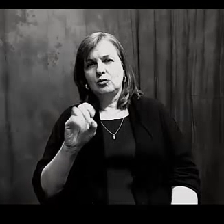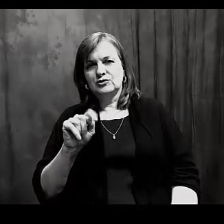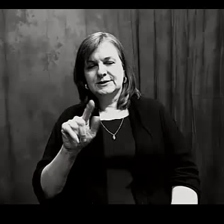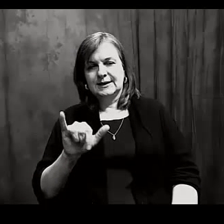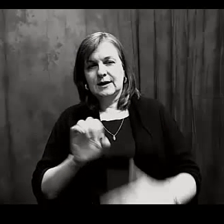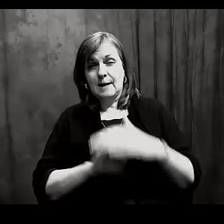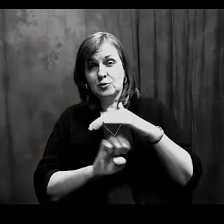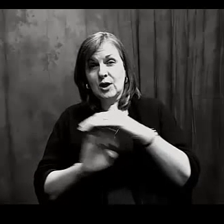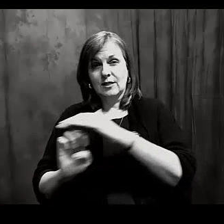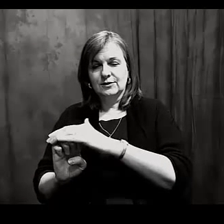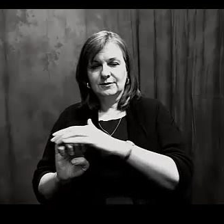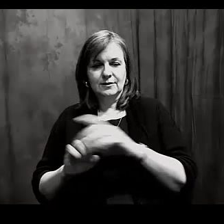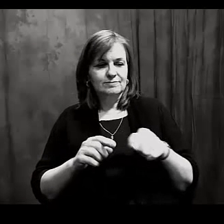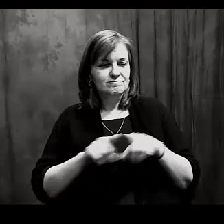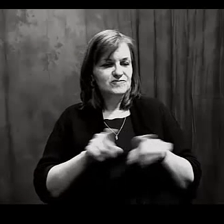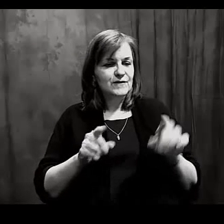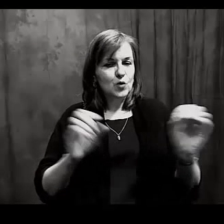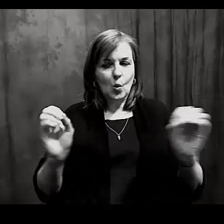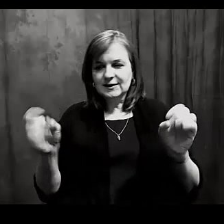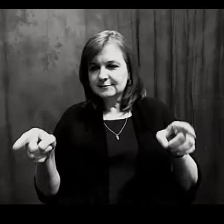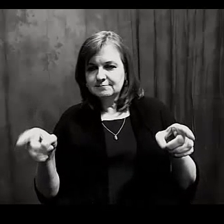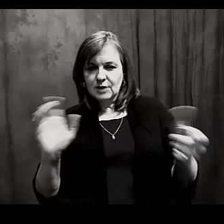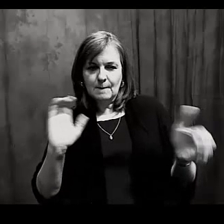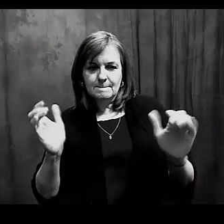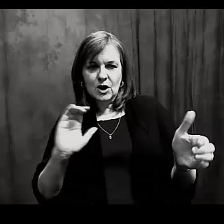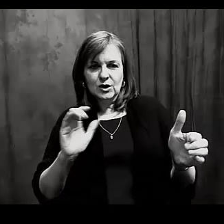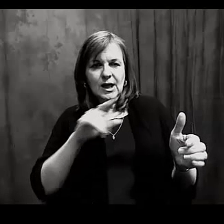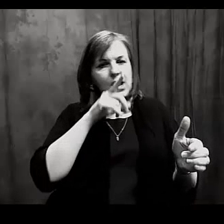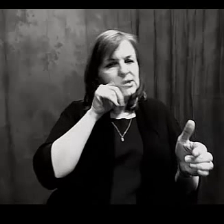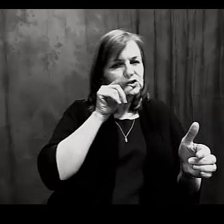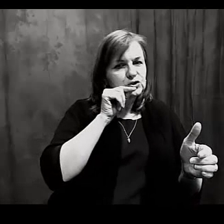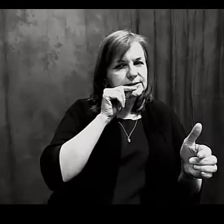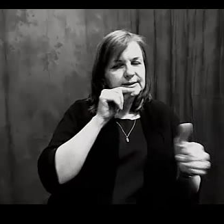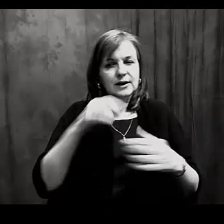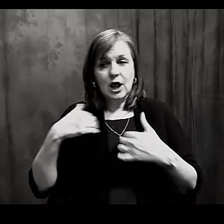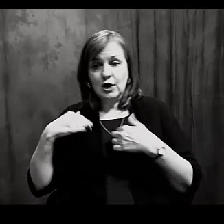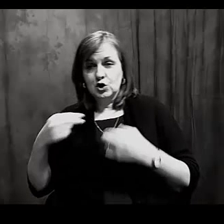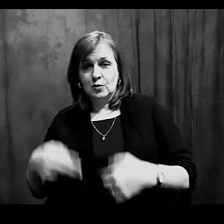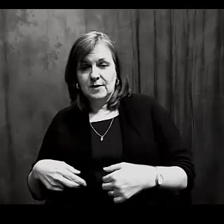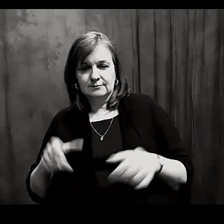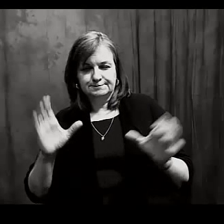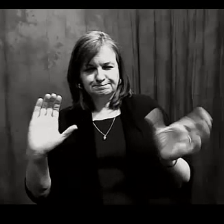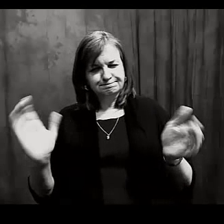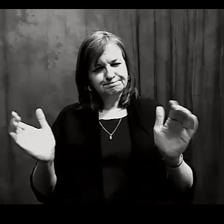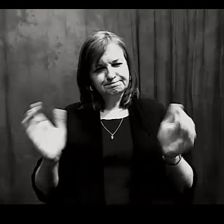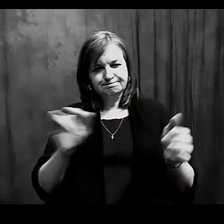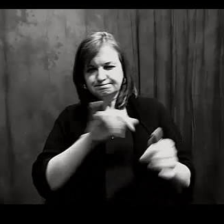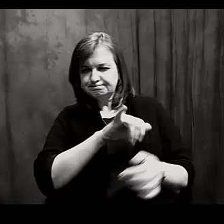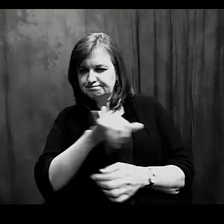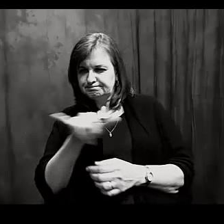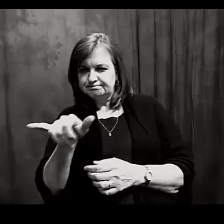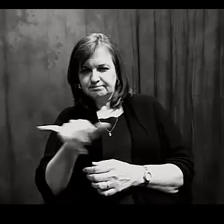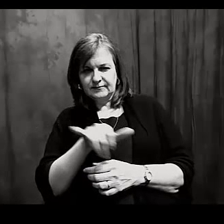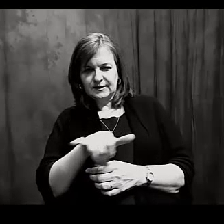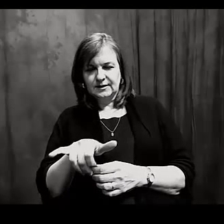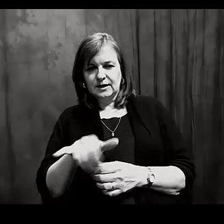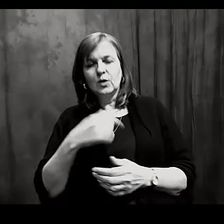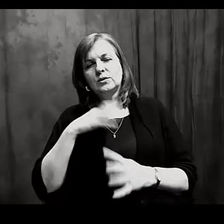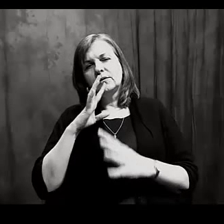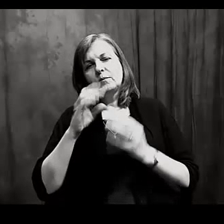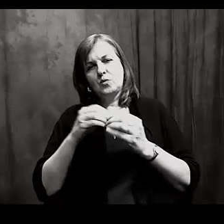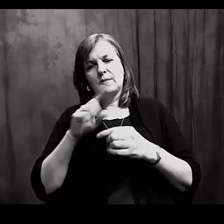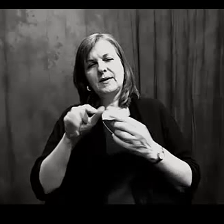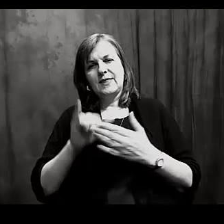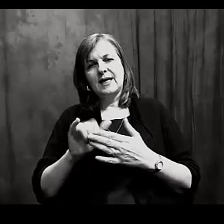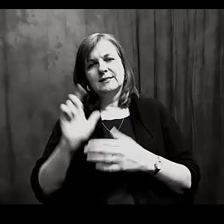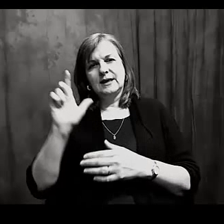again, comparing the embryos of different organisms, here comparing a chicken and a human, and we'll look at this